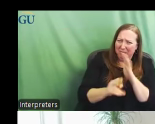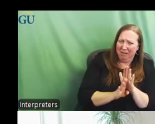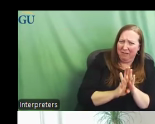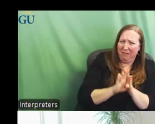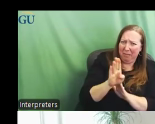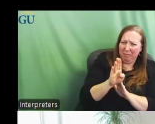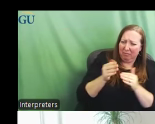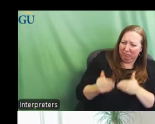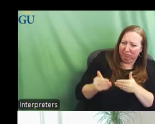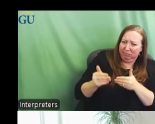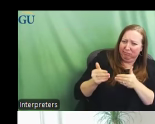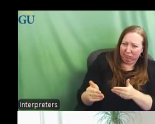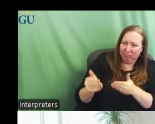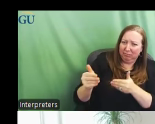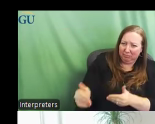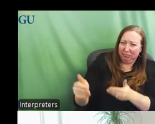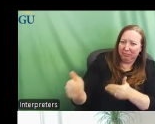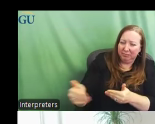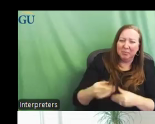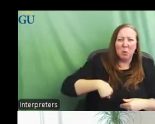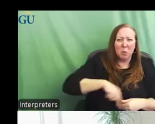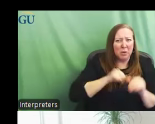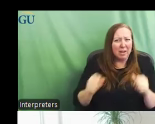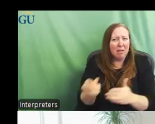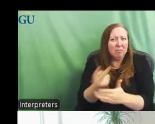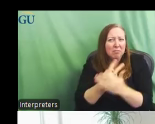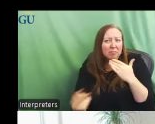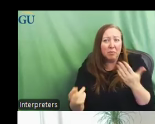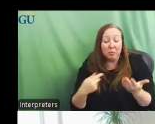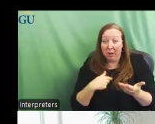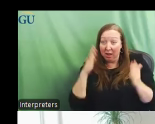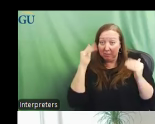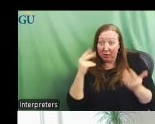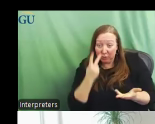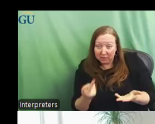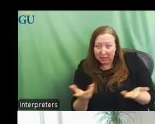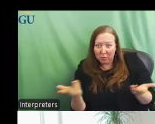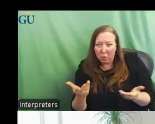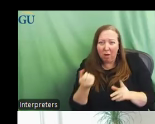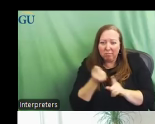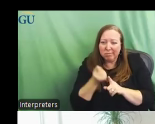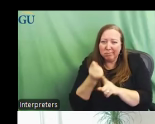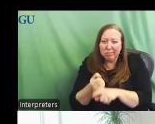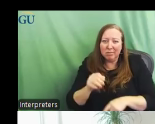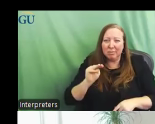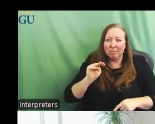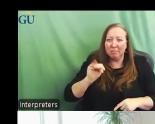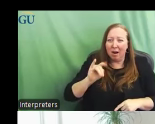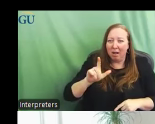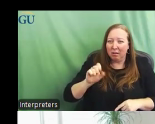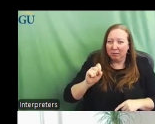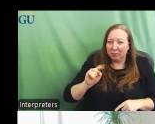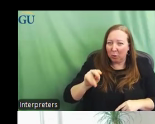much predict what kind of milestones we expect to see, what ages we expect to see them, and